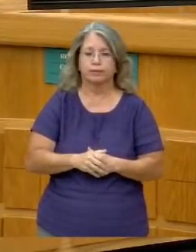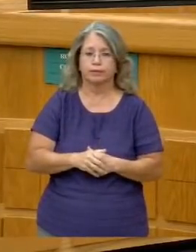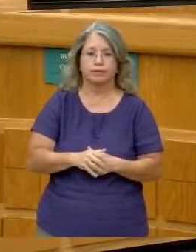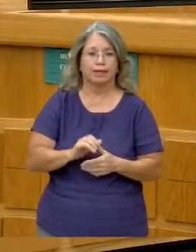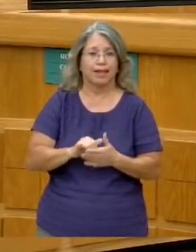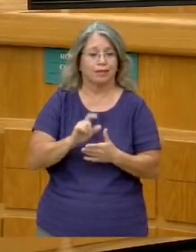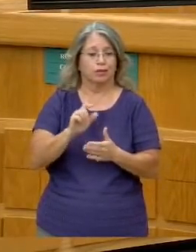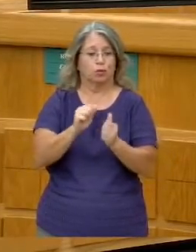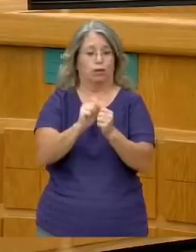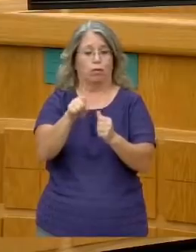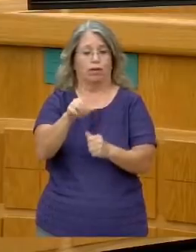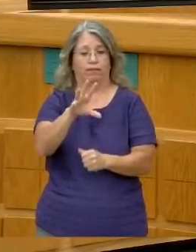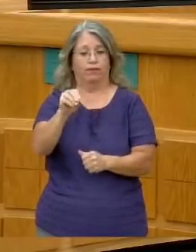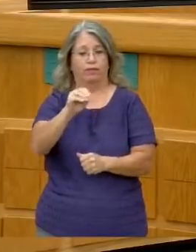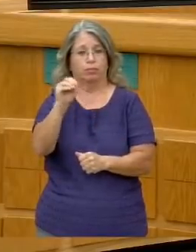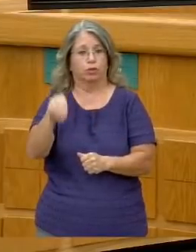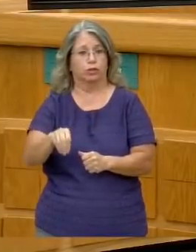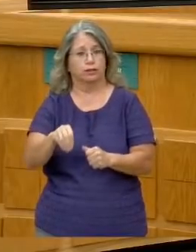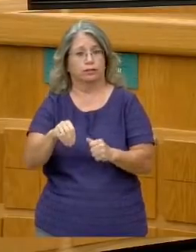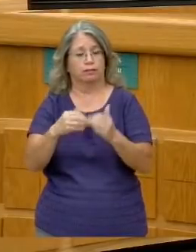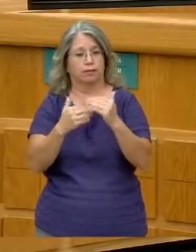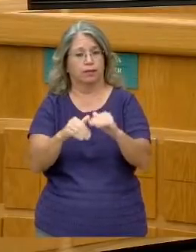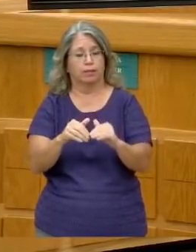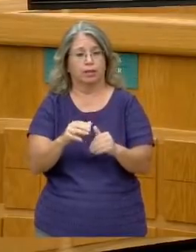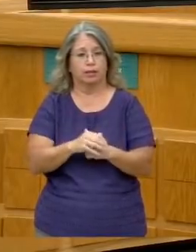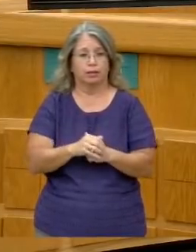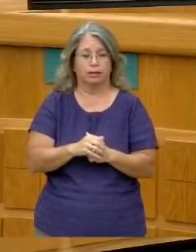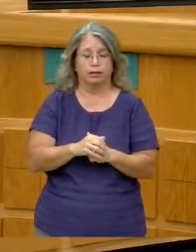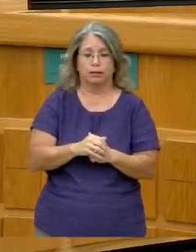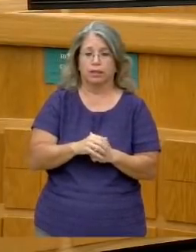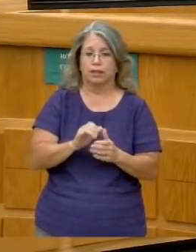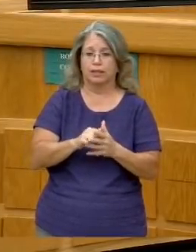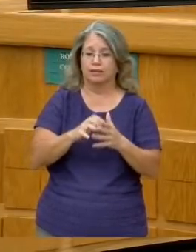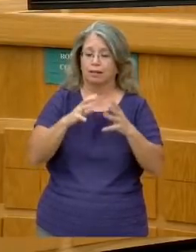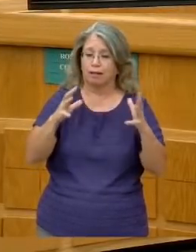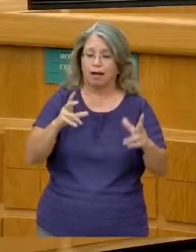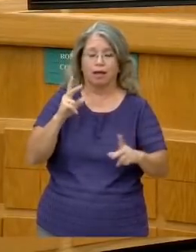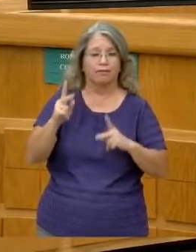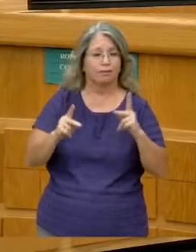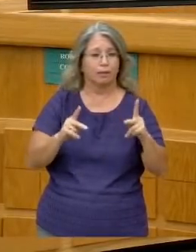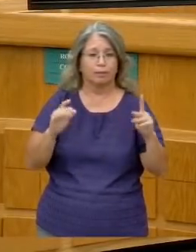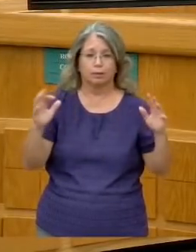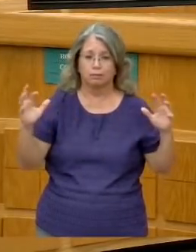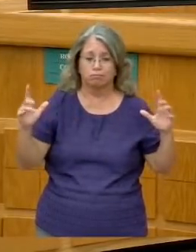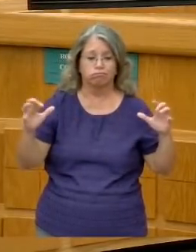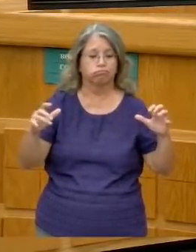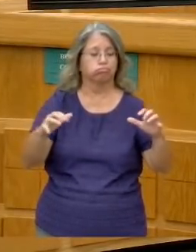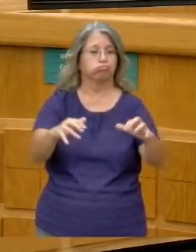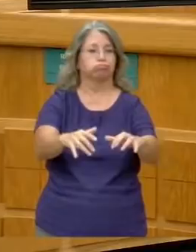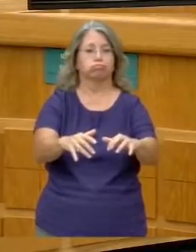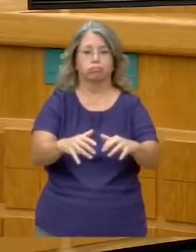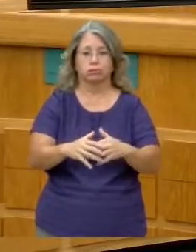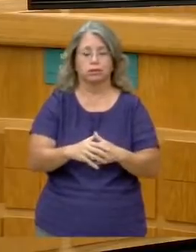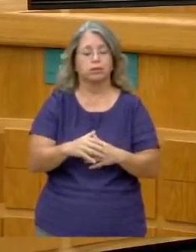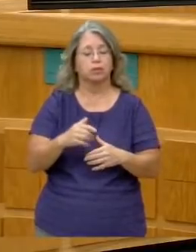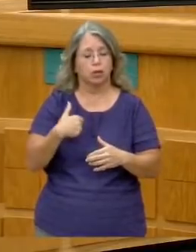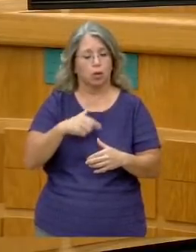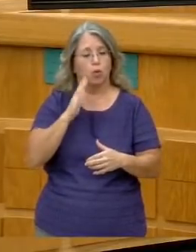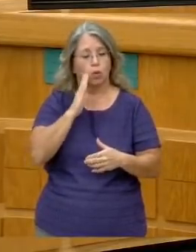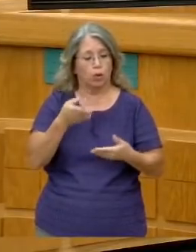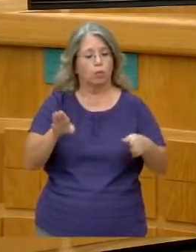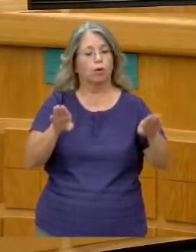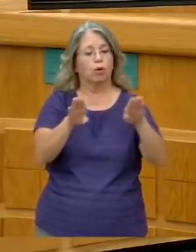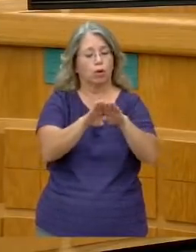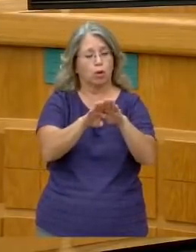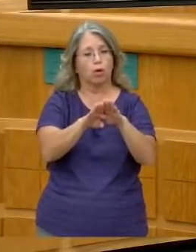if 2 parents bring each child, that's a lot of people congregating, right? So we're going to close the pools for that same